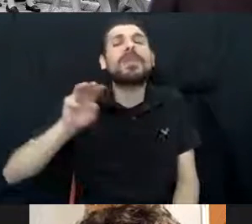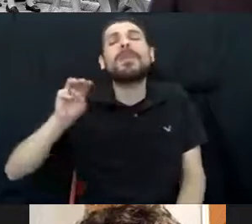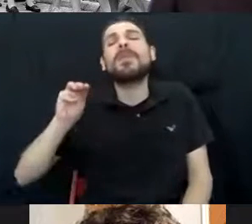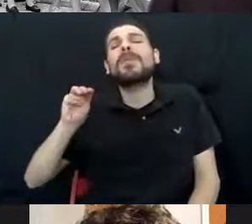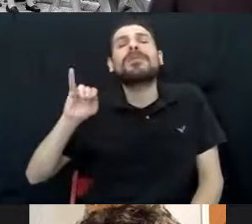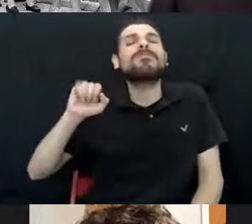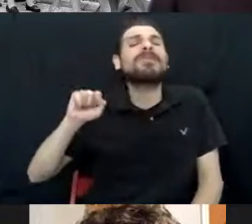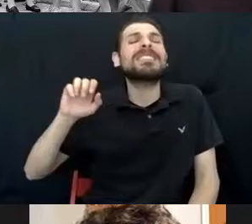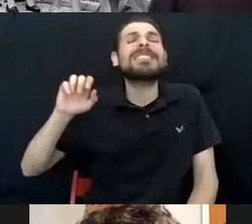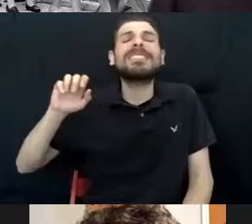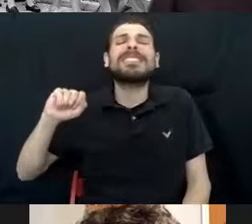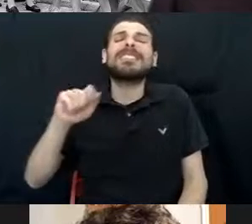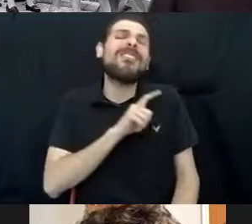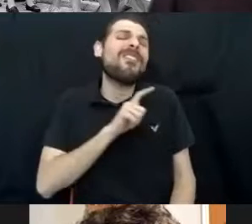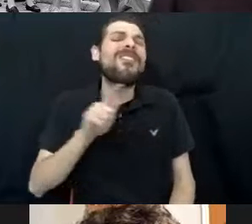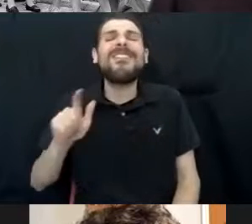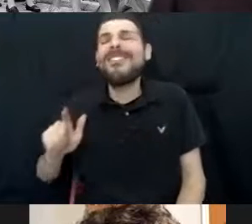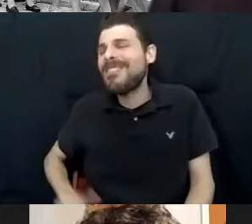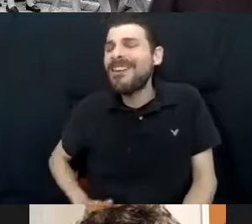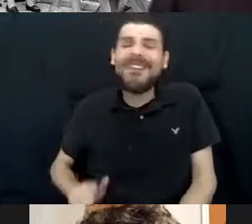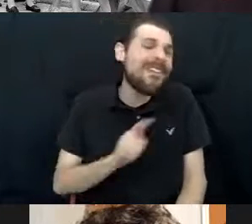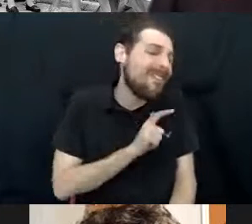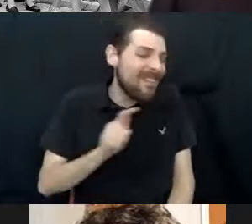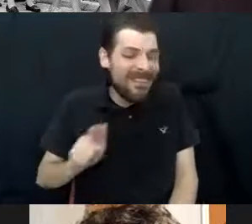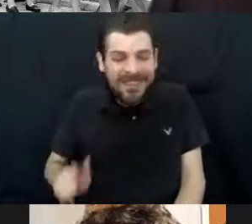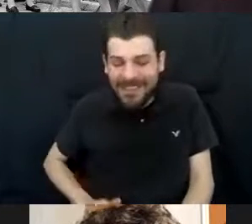Lord, Lord, Lord, Lord,